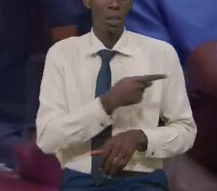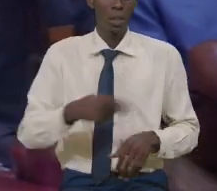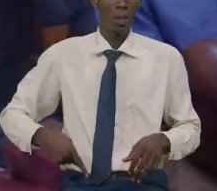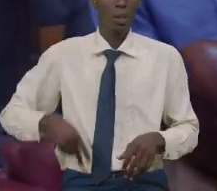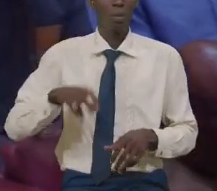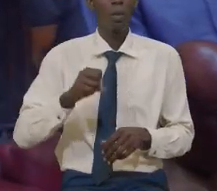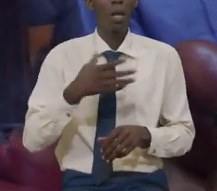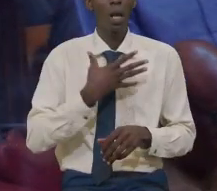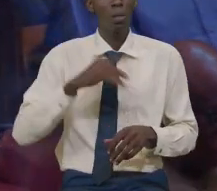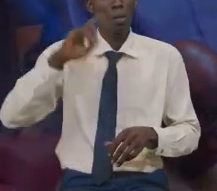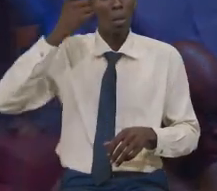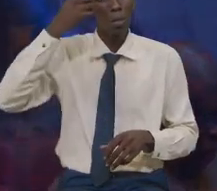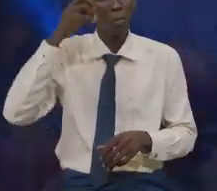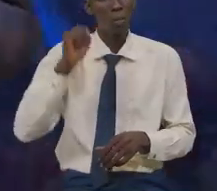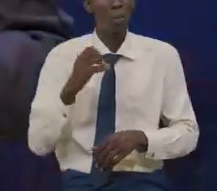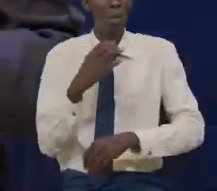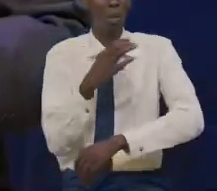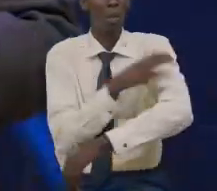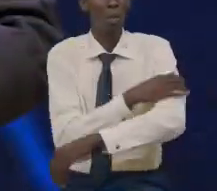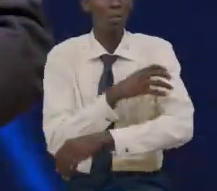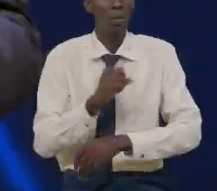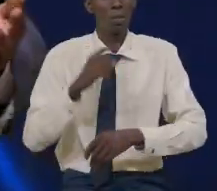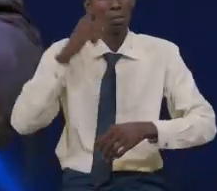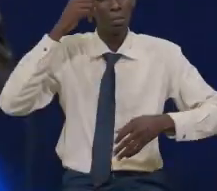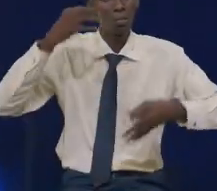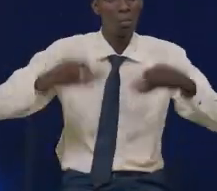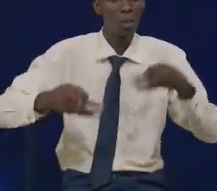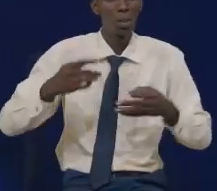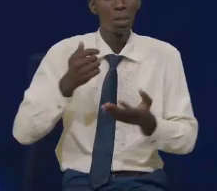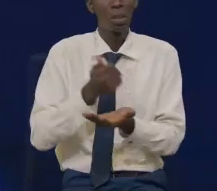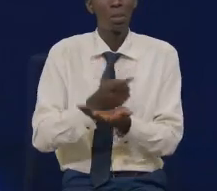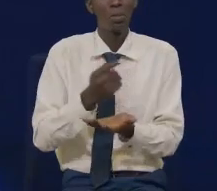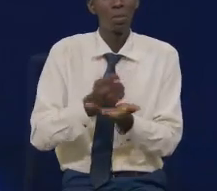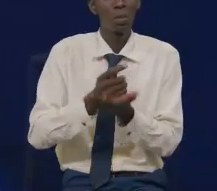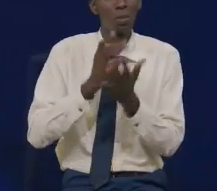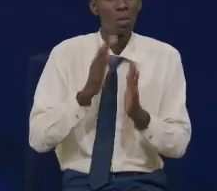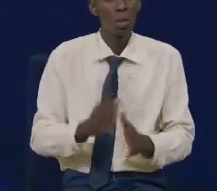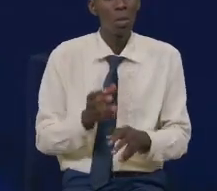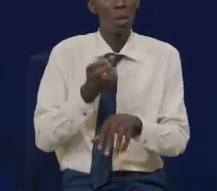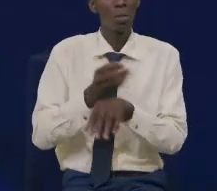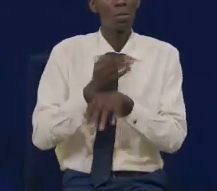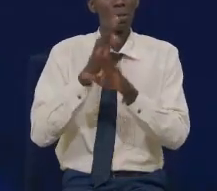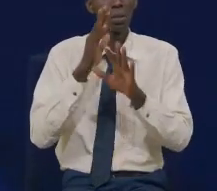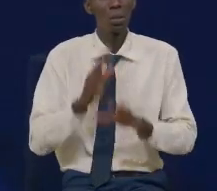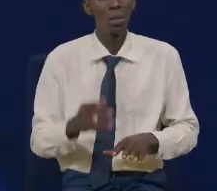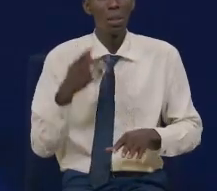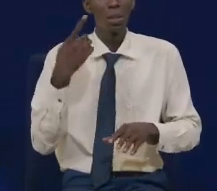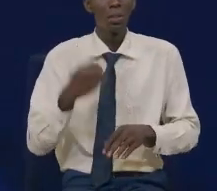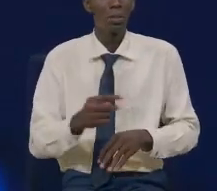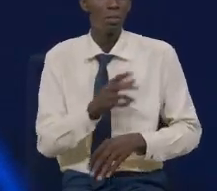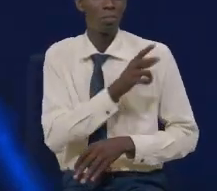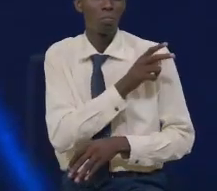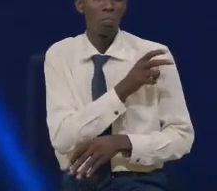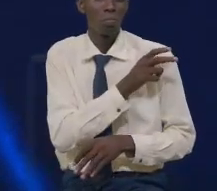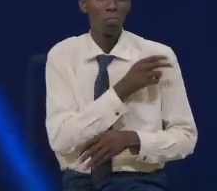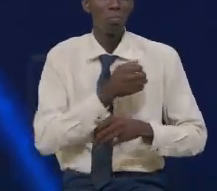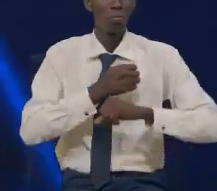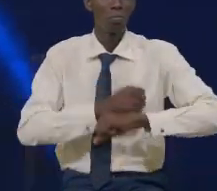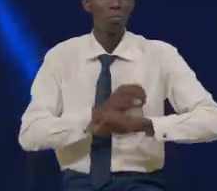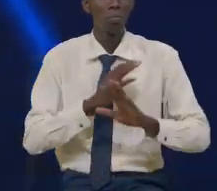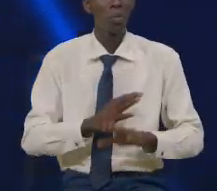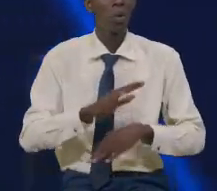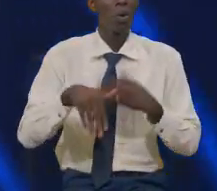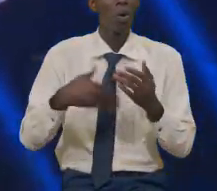the governors and the captains and the judges and the treasurers and the counselors, the sheriffs and all